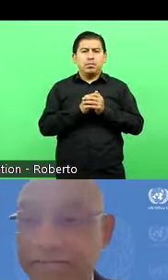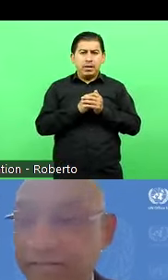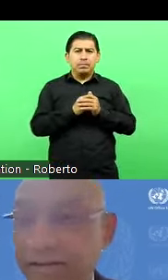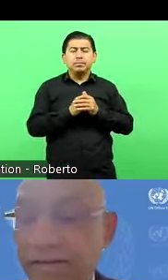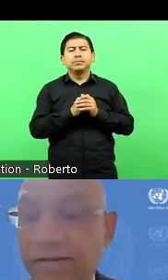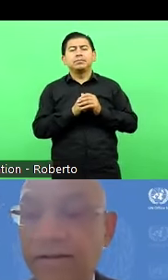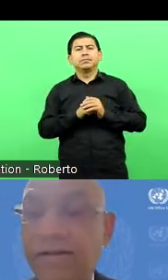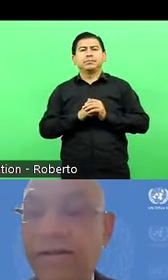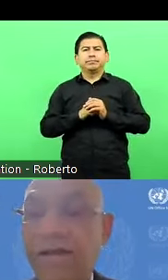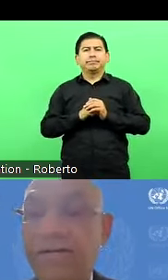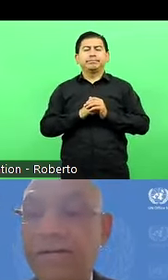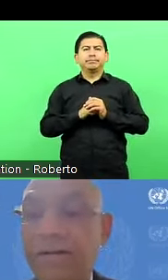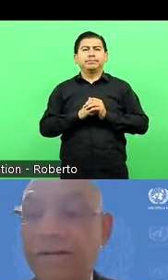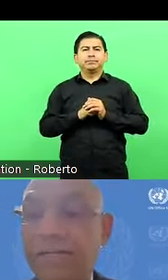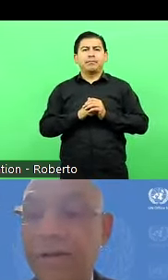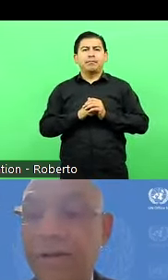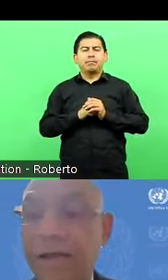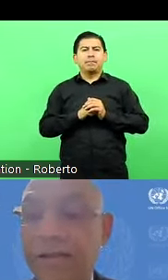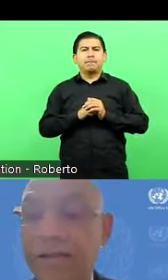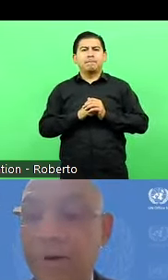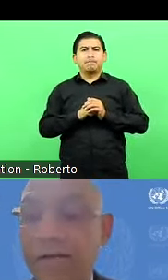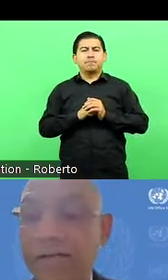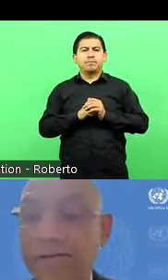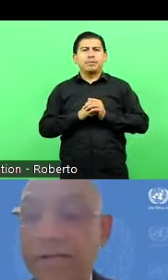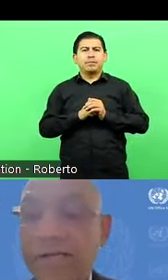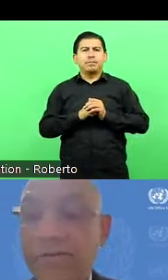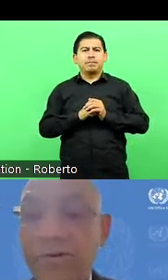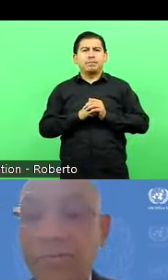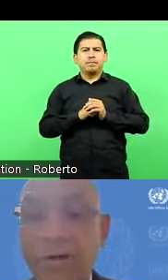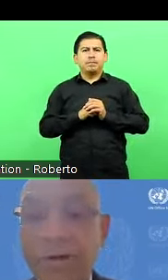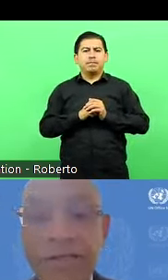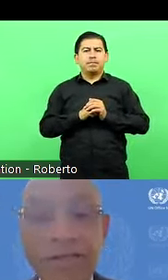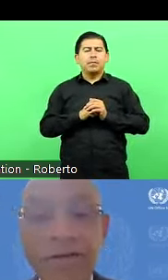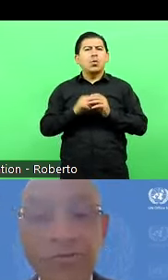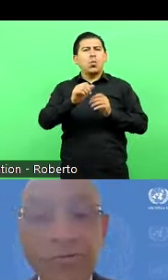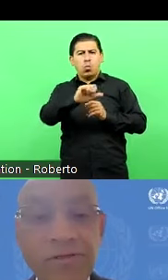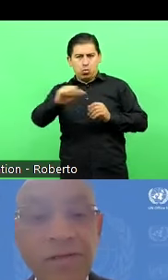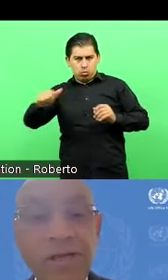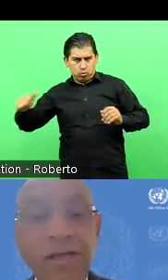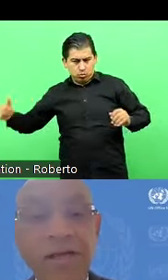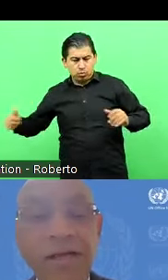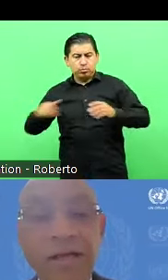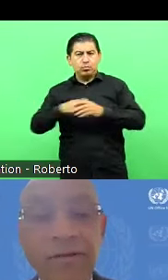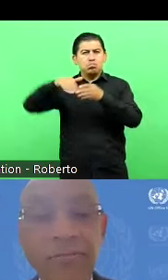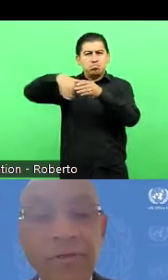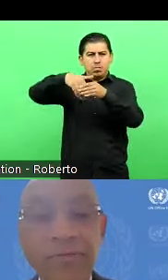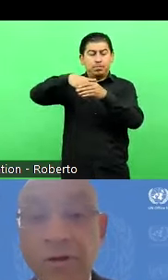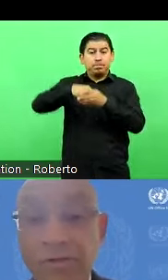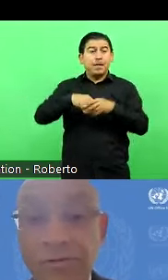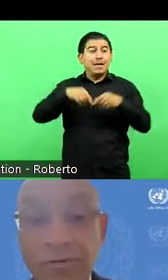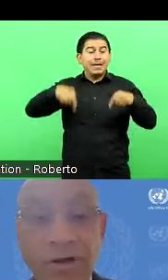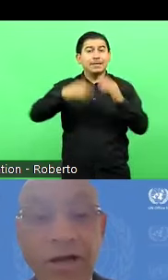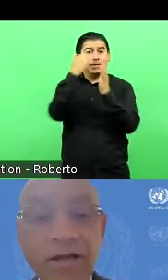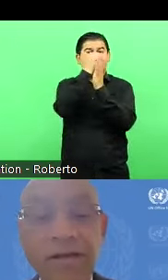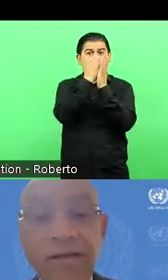CAF, and other partners. So these are tools which we call